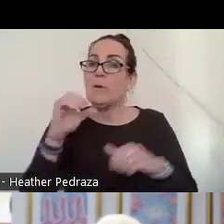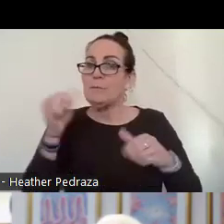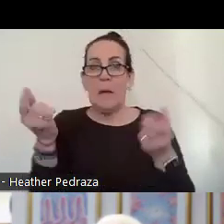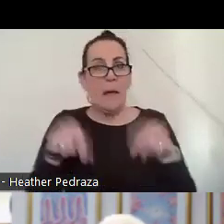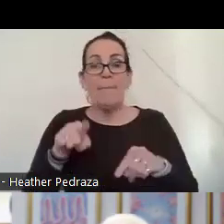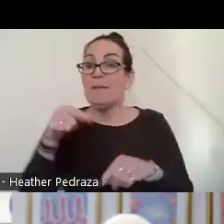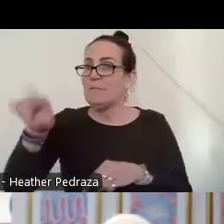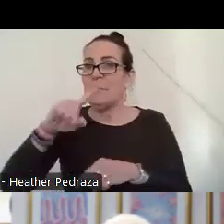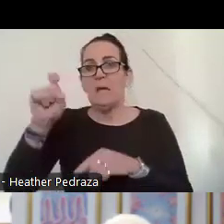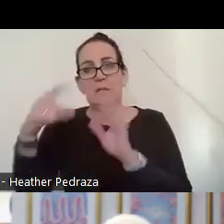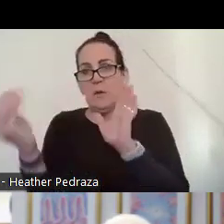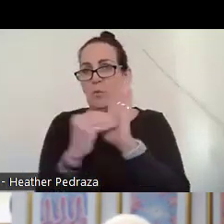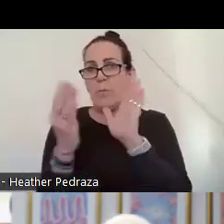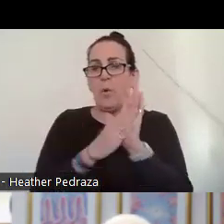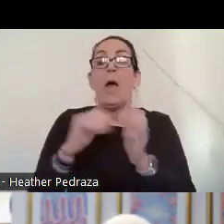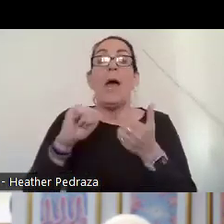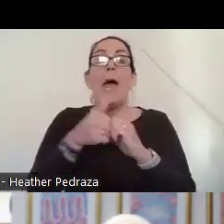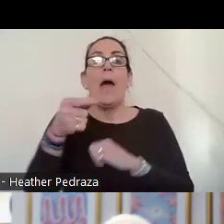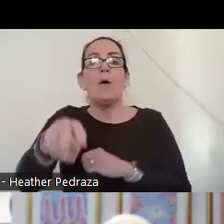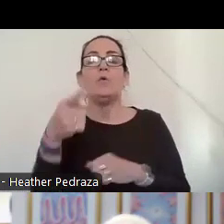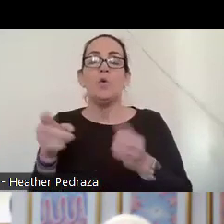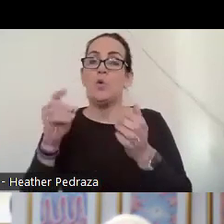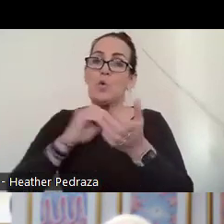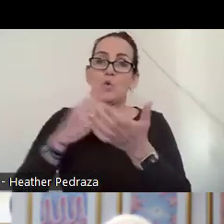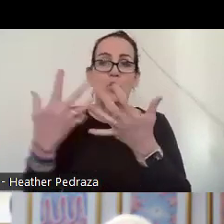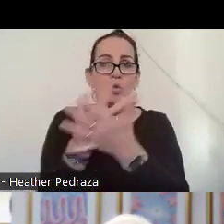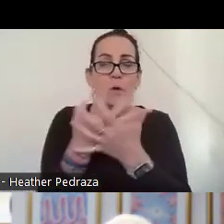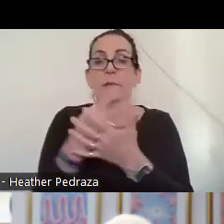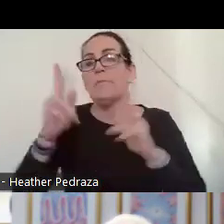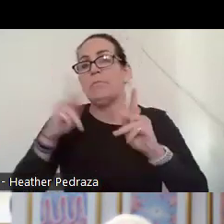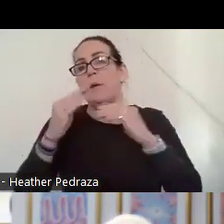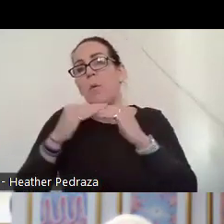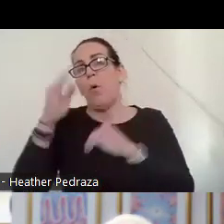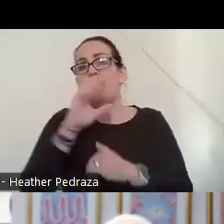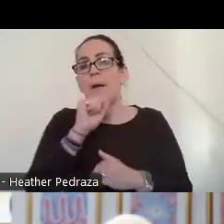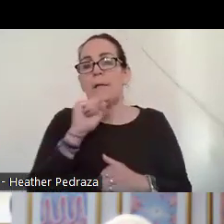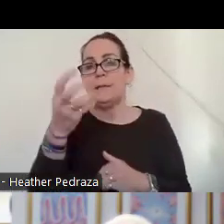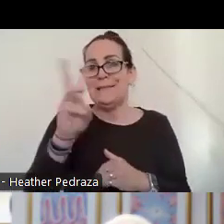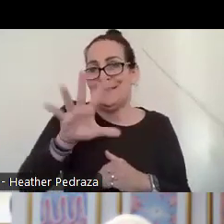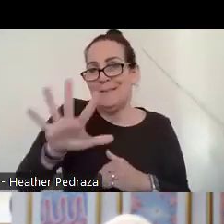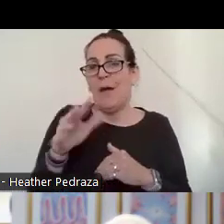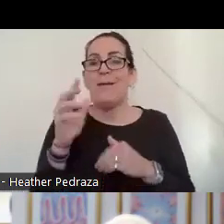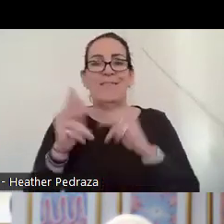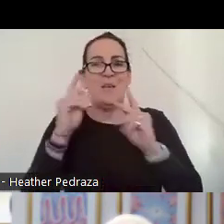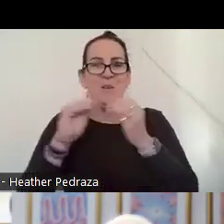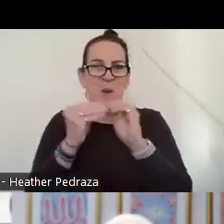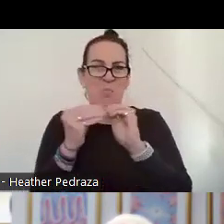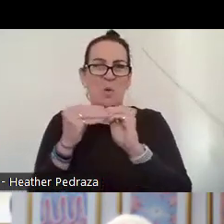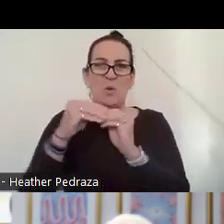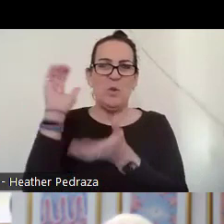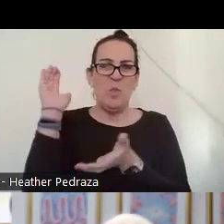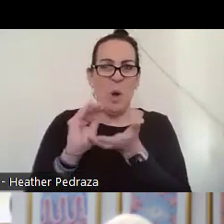report how they are screening people over 65 in their patient population. And the numbers are really, really low. So if we